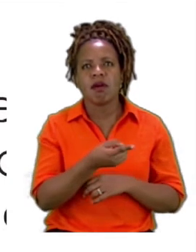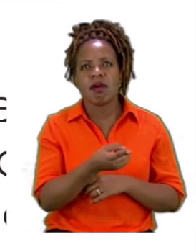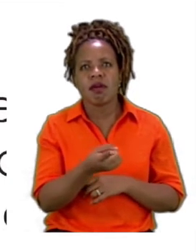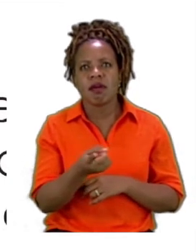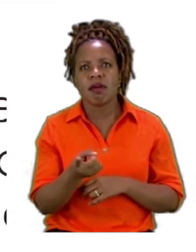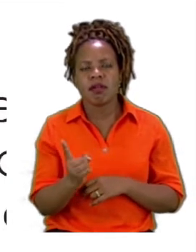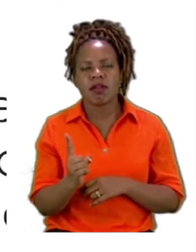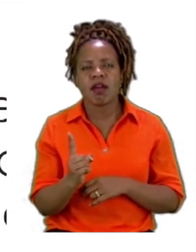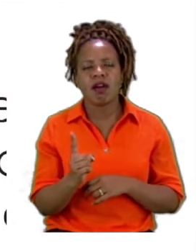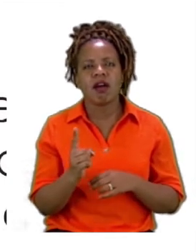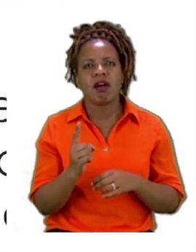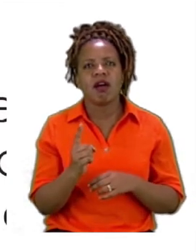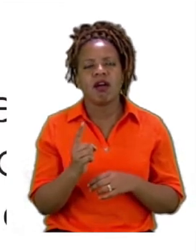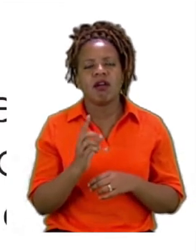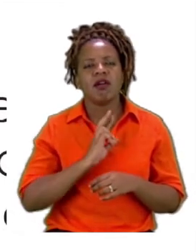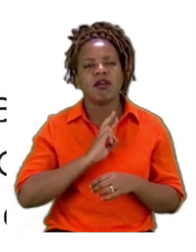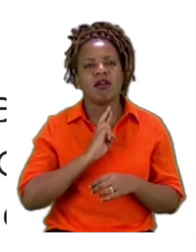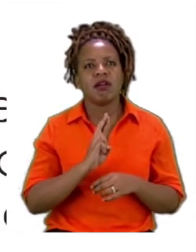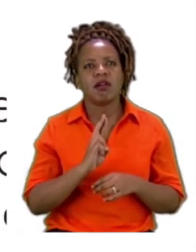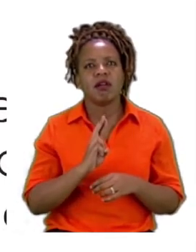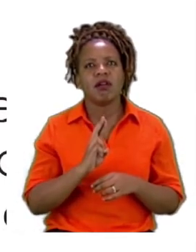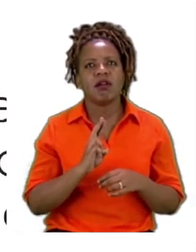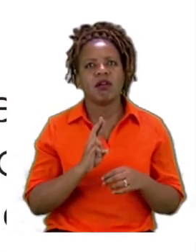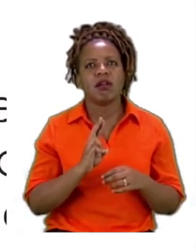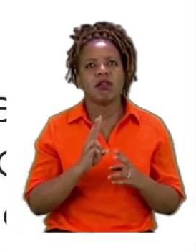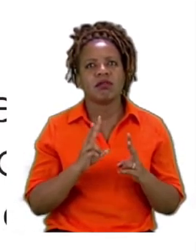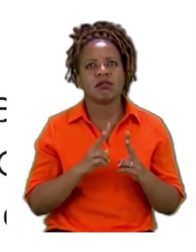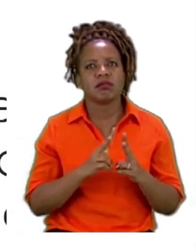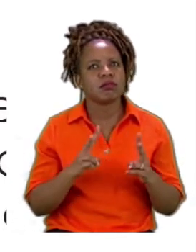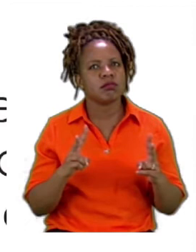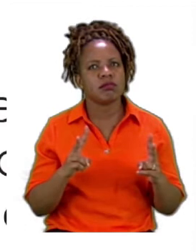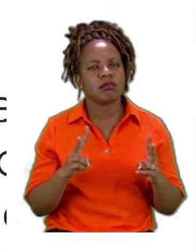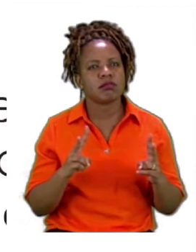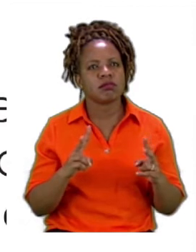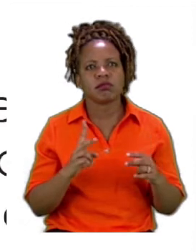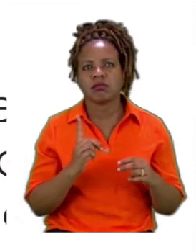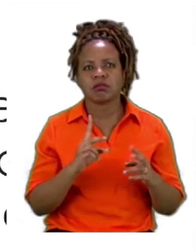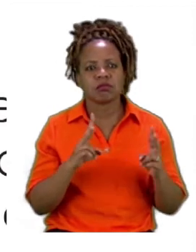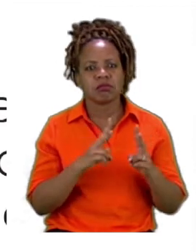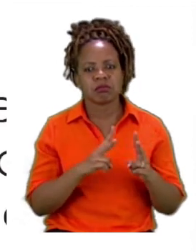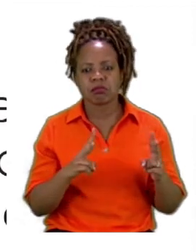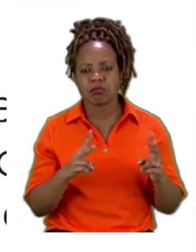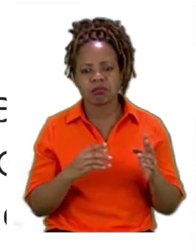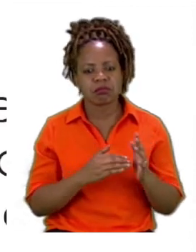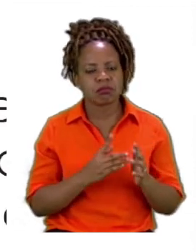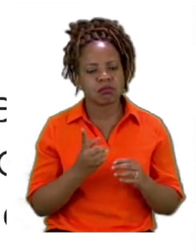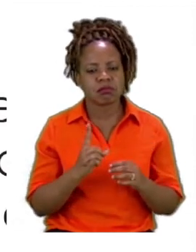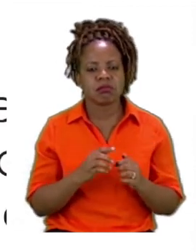very. Now, the word very is not a good place to end a sentence. So let